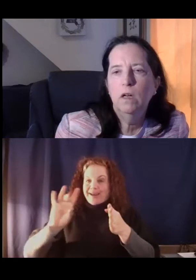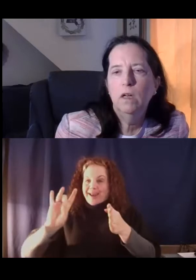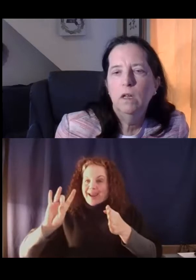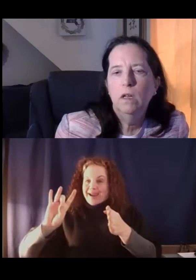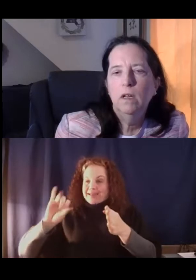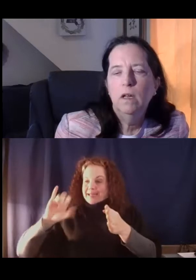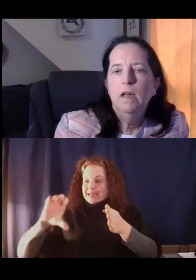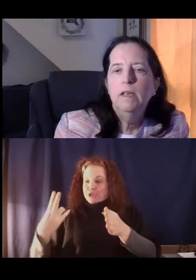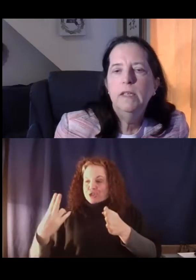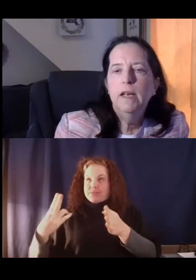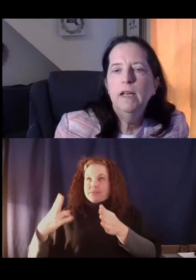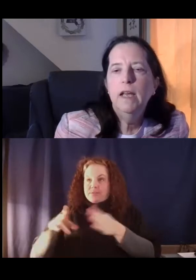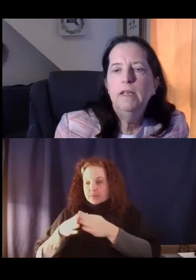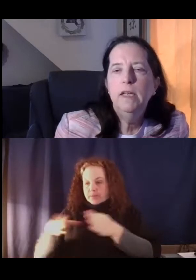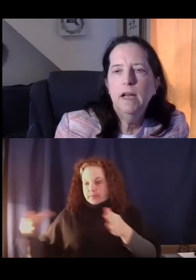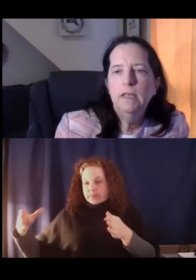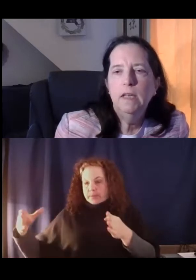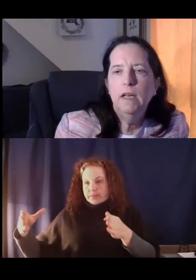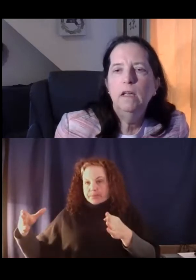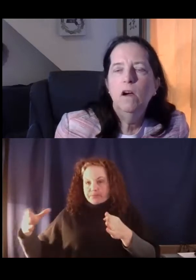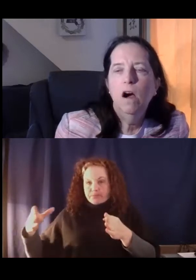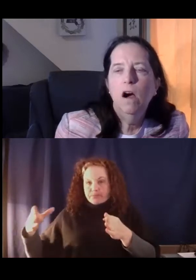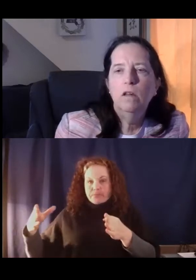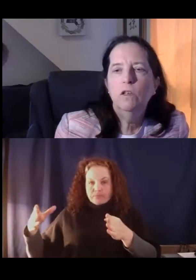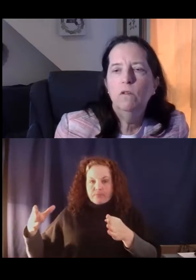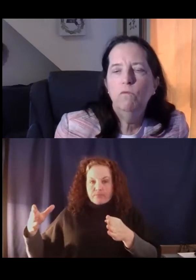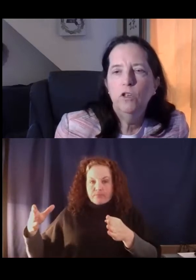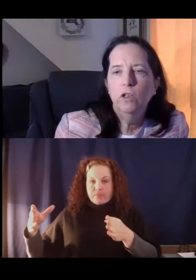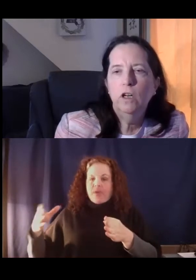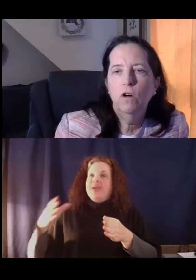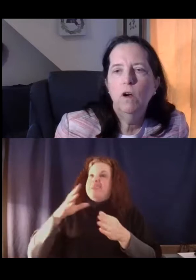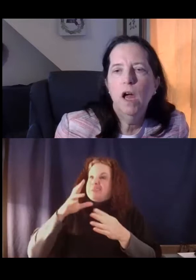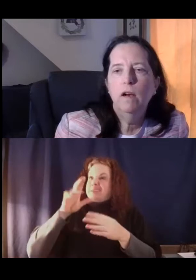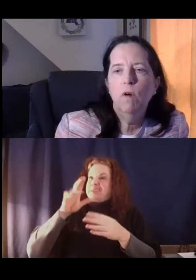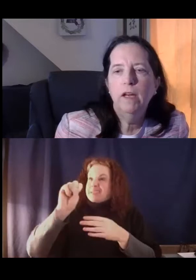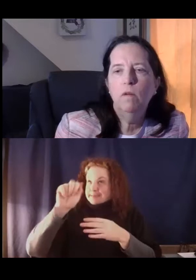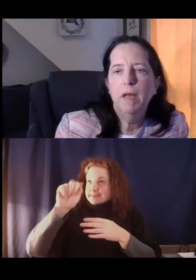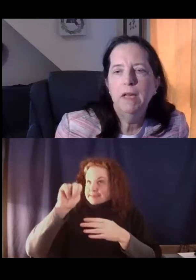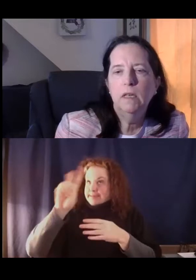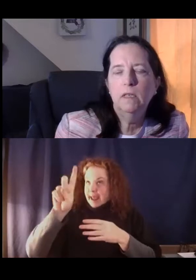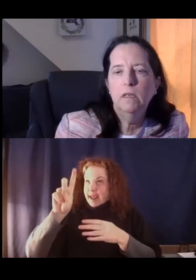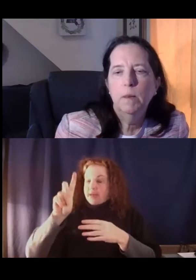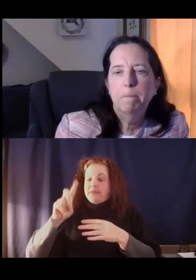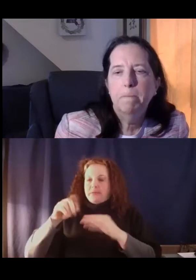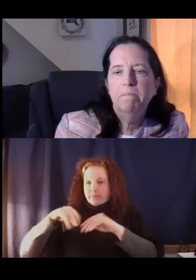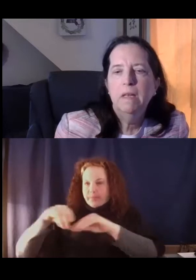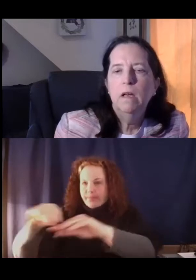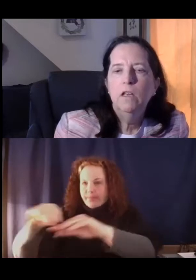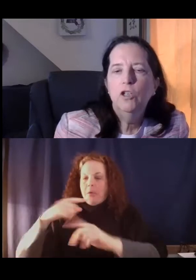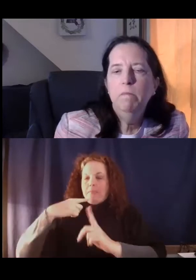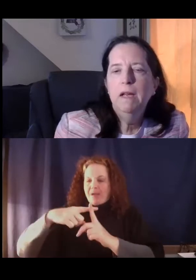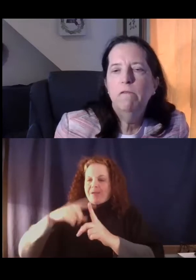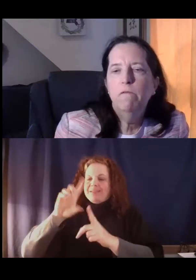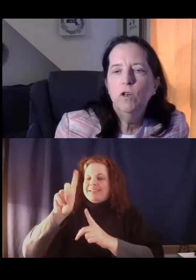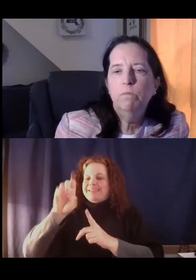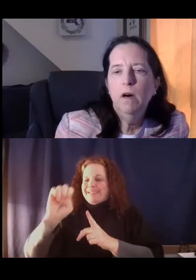sidewalk. Sanding and de-icing also should occur on a regular basis. There